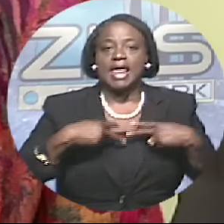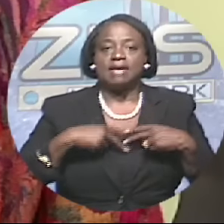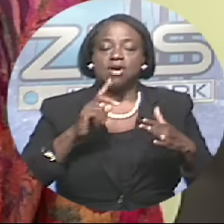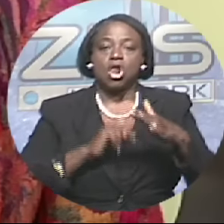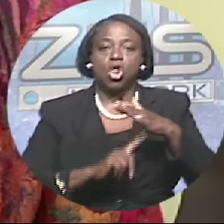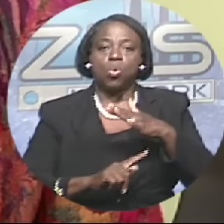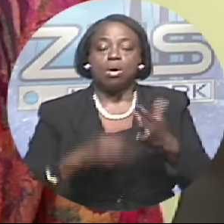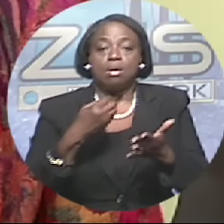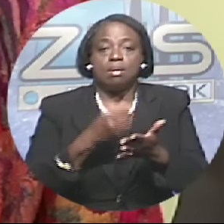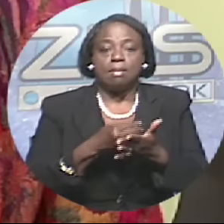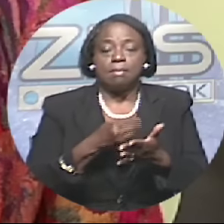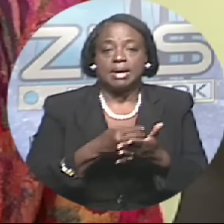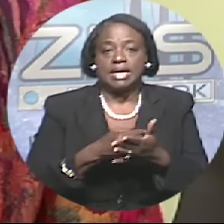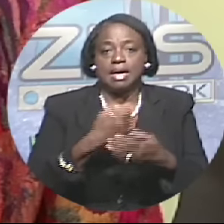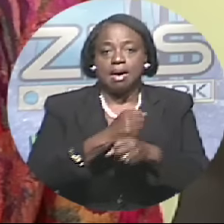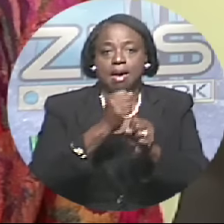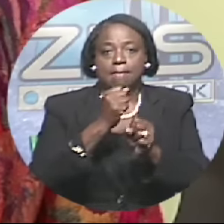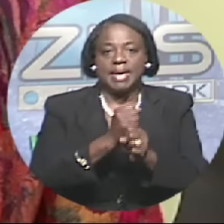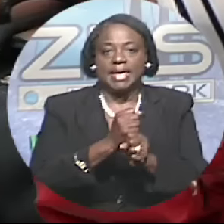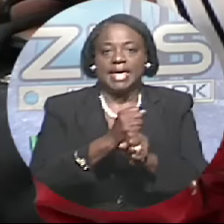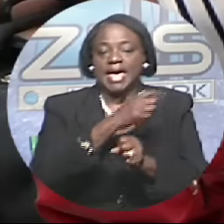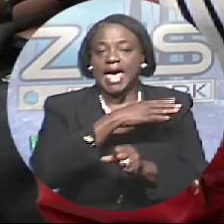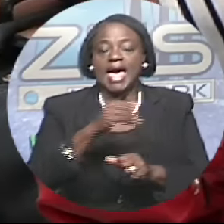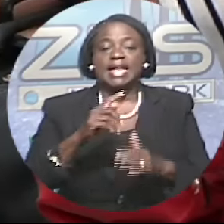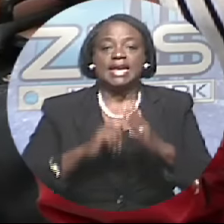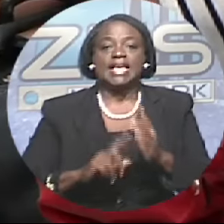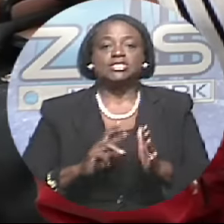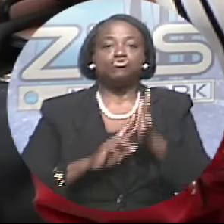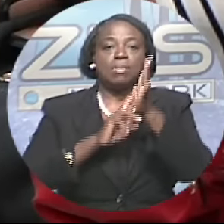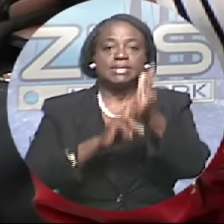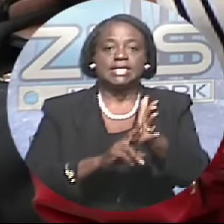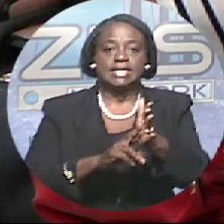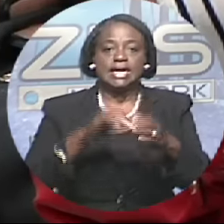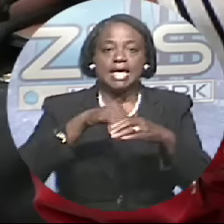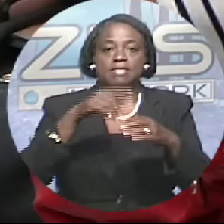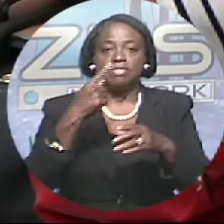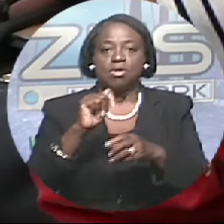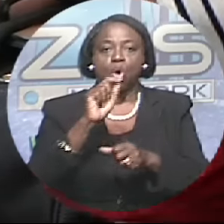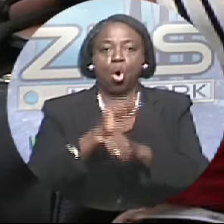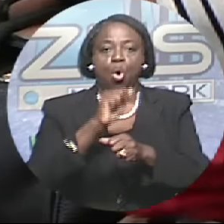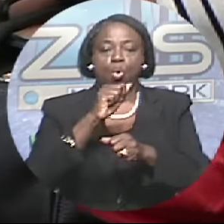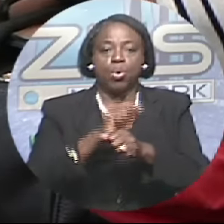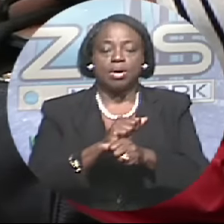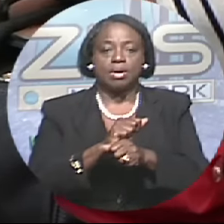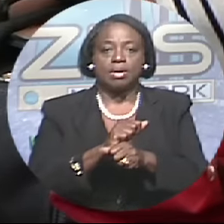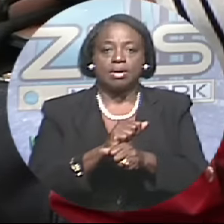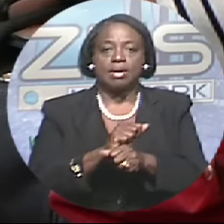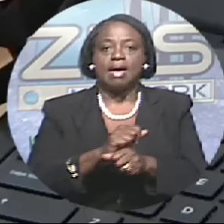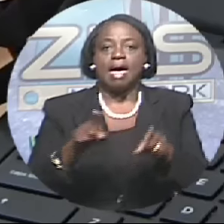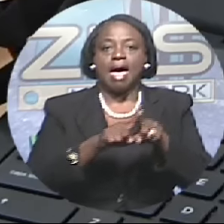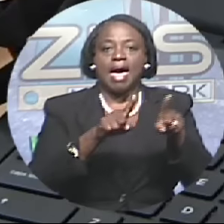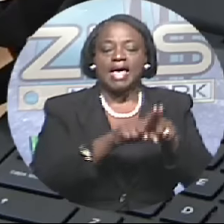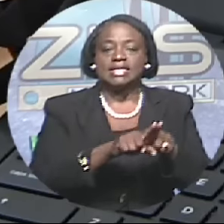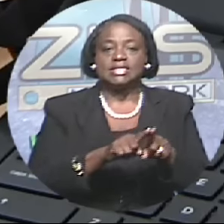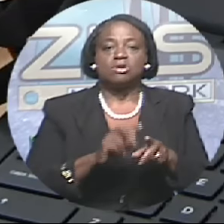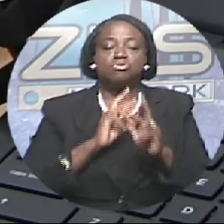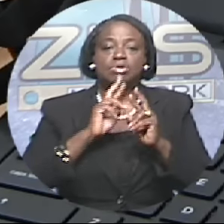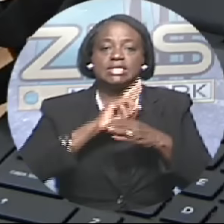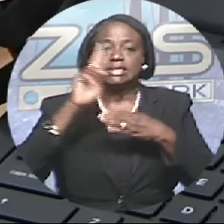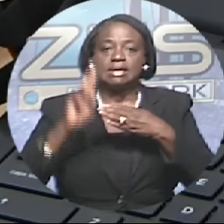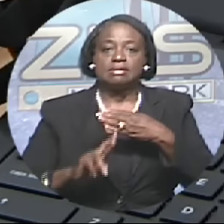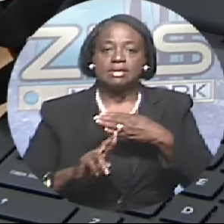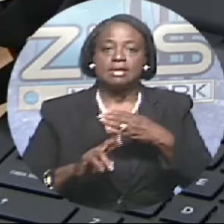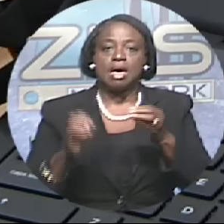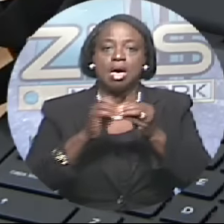lower salaries and be less represented in the workforce. As a result, they are also